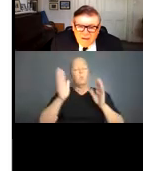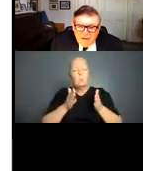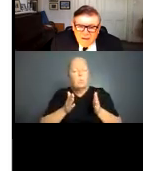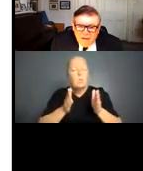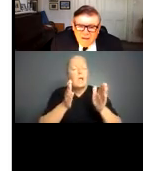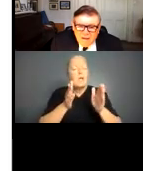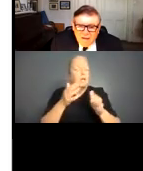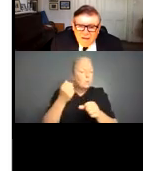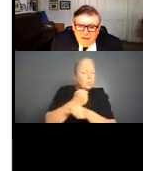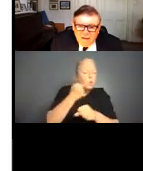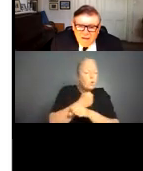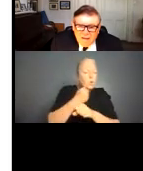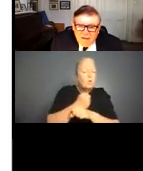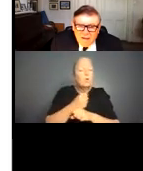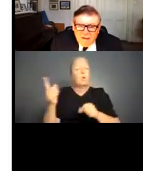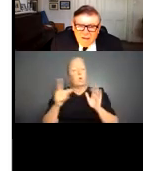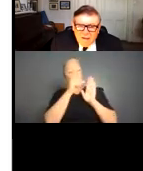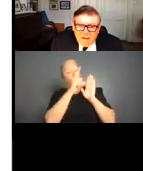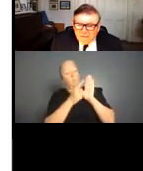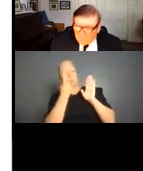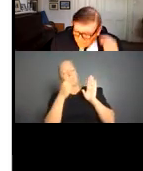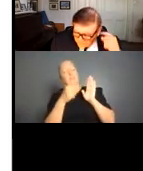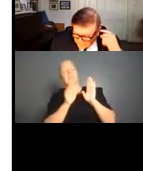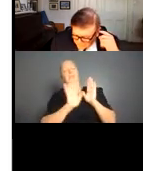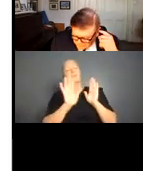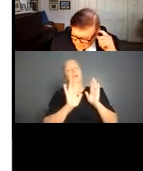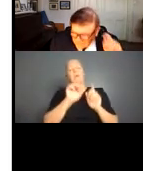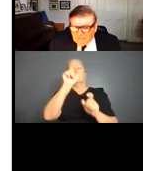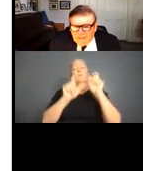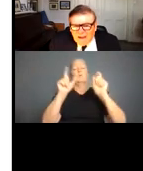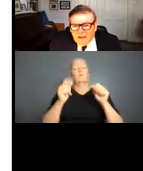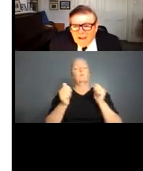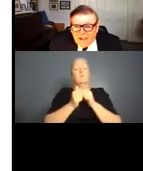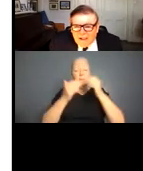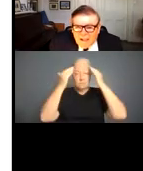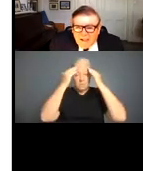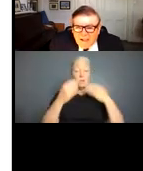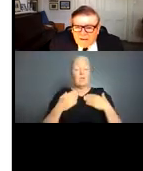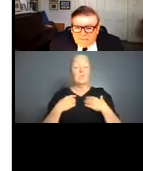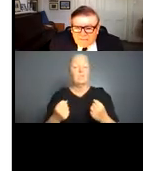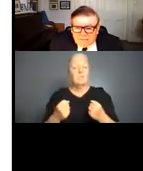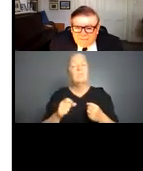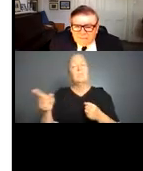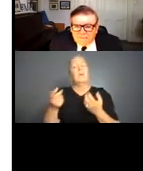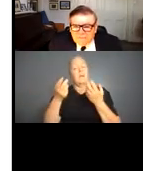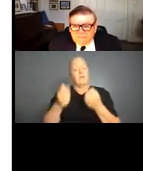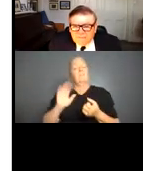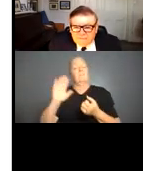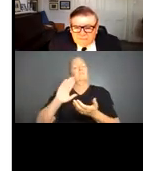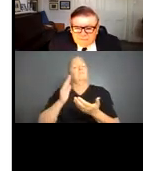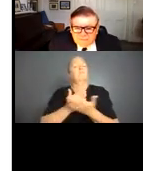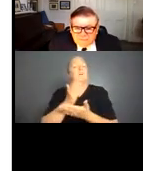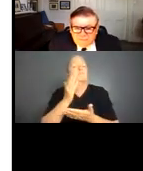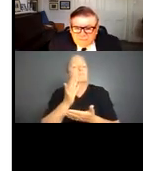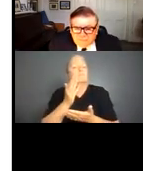the practice that denies persons with mental health condition their right to make decisions and to have those decisions